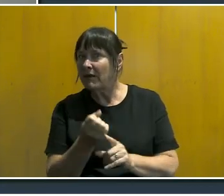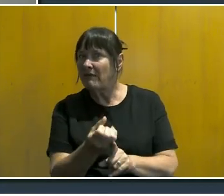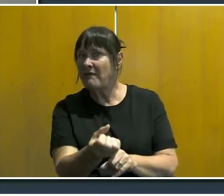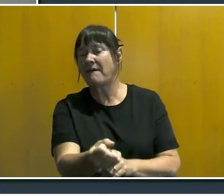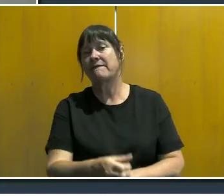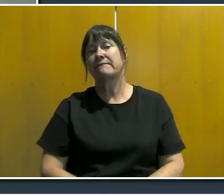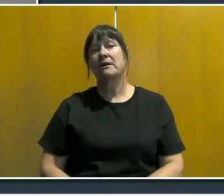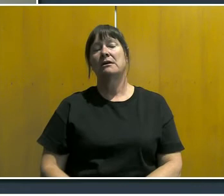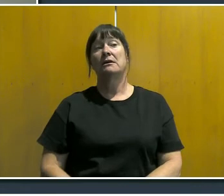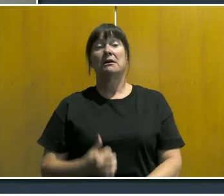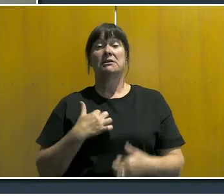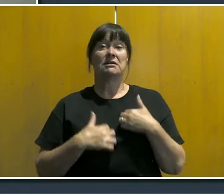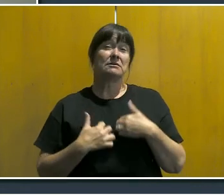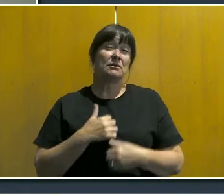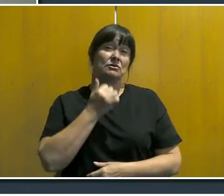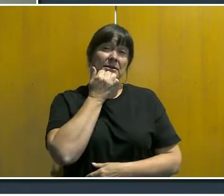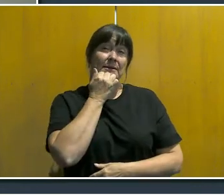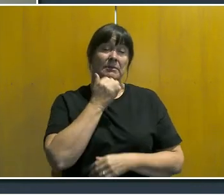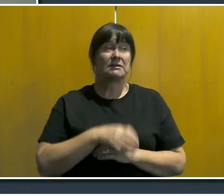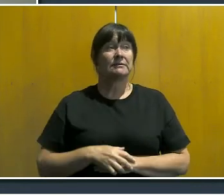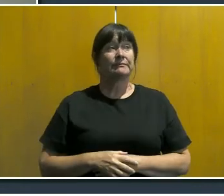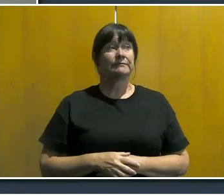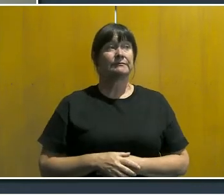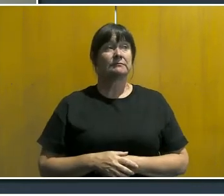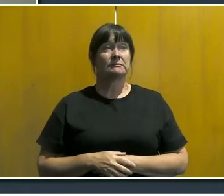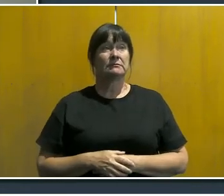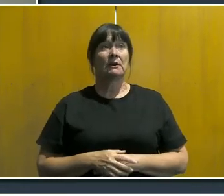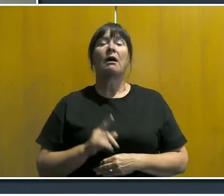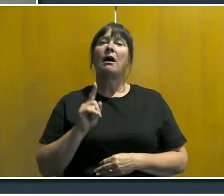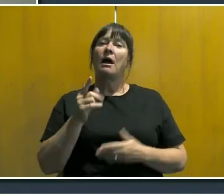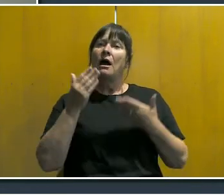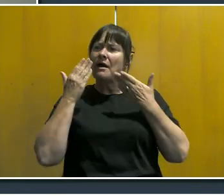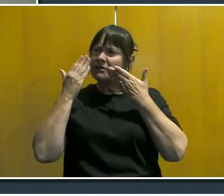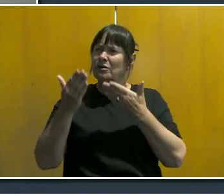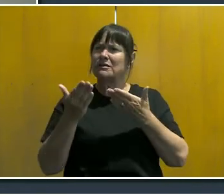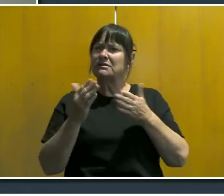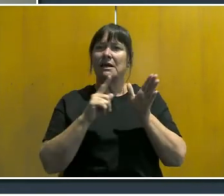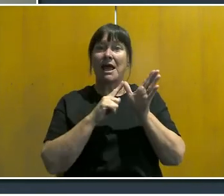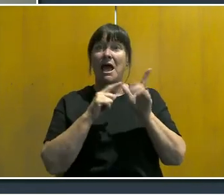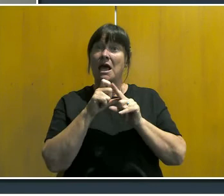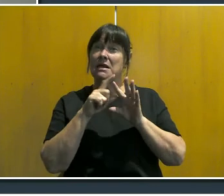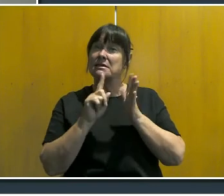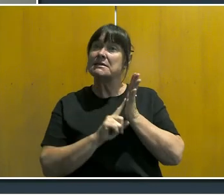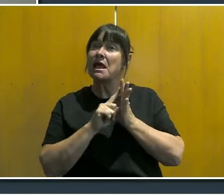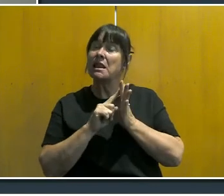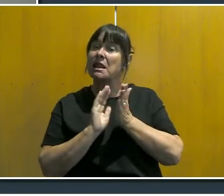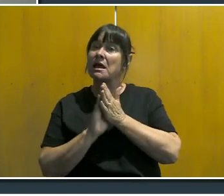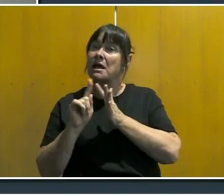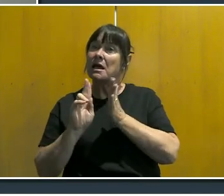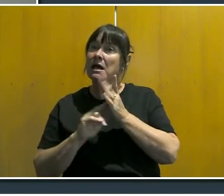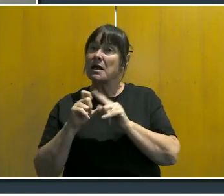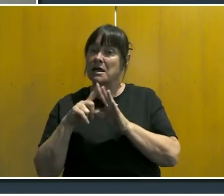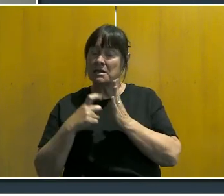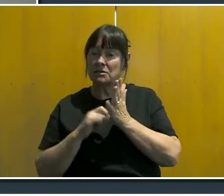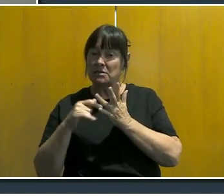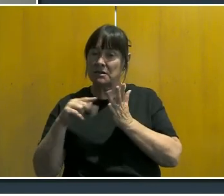Just some interesting figures which came to me, and I haven't acknowledged Adele Henderson. Adele, thank you for your work at such short notice. I did